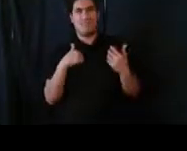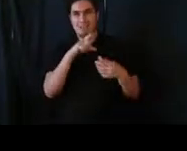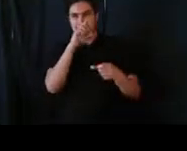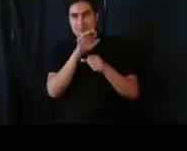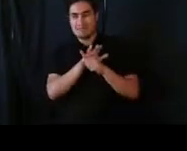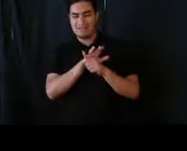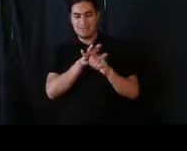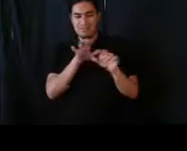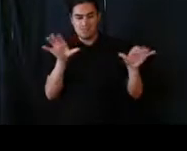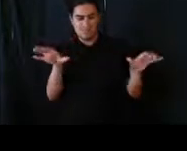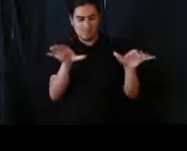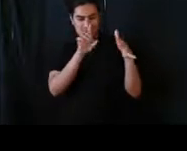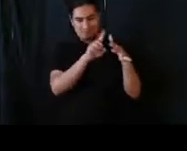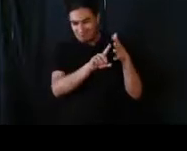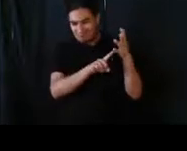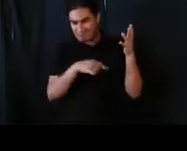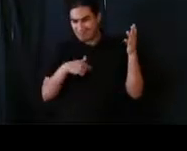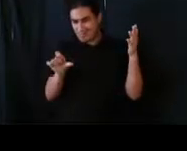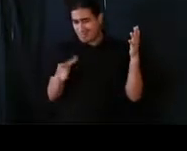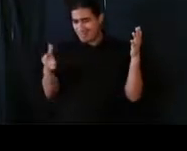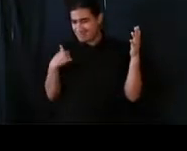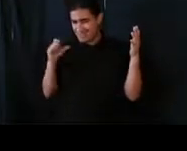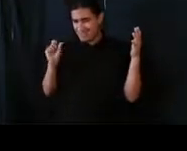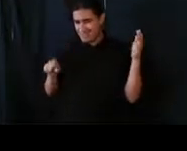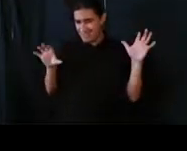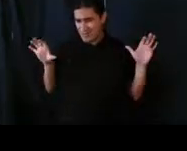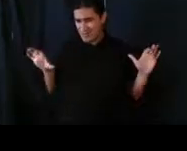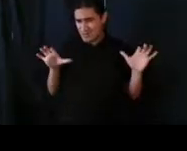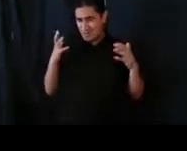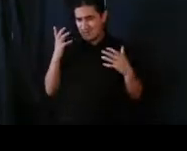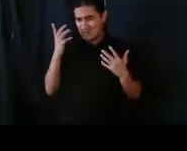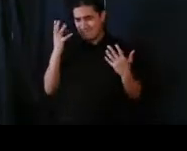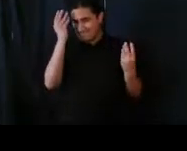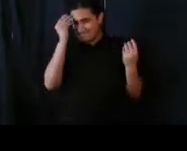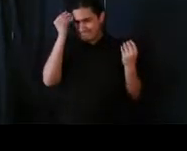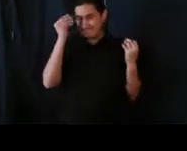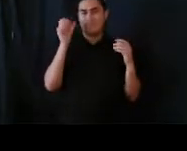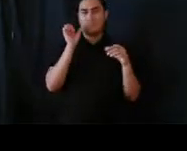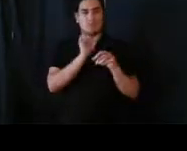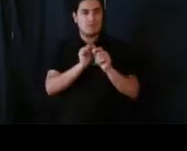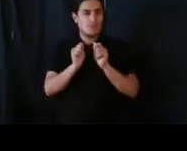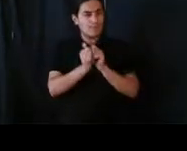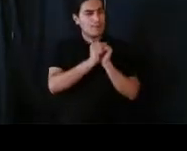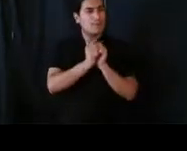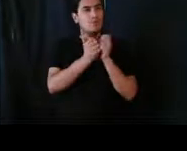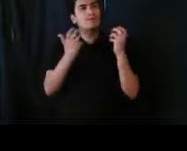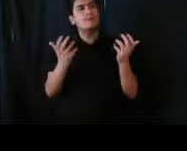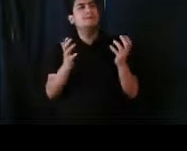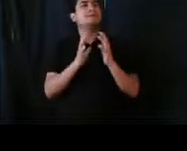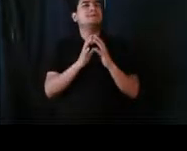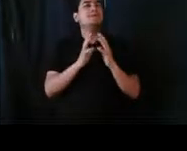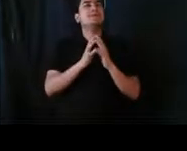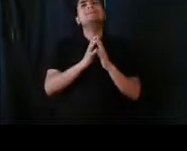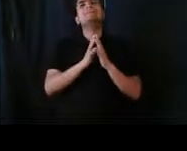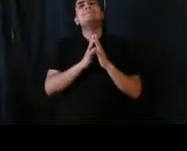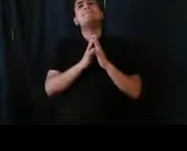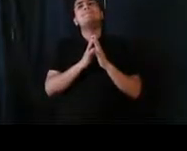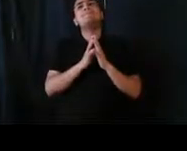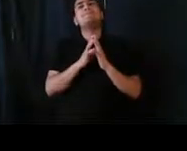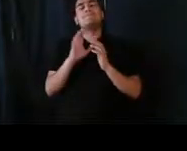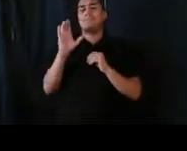further to to do everything that uh we can uh working together um you know